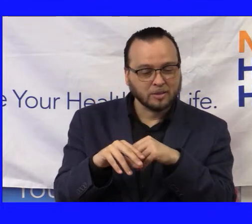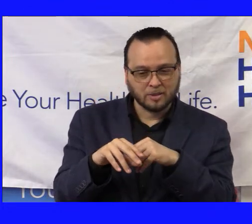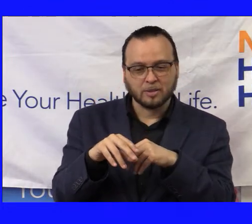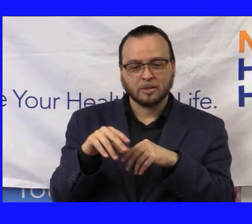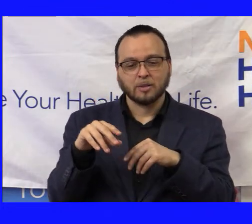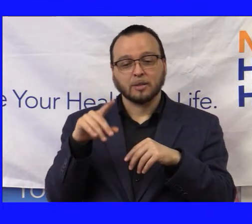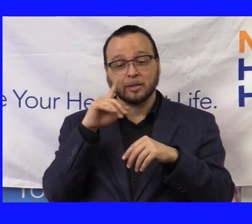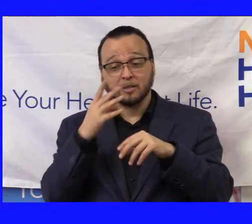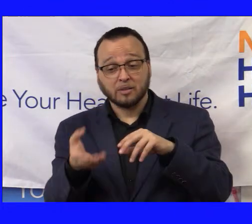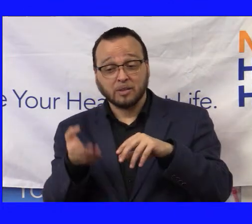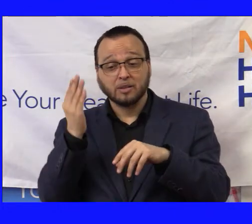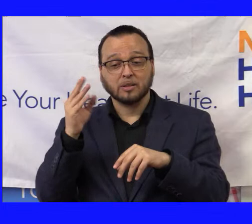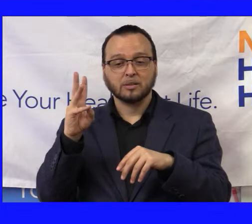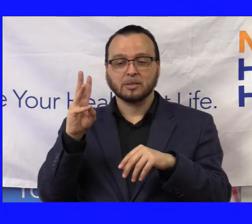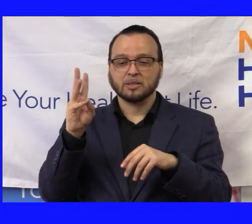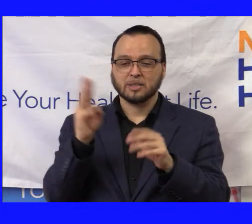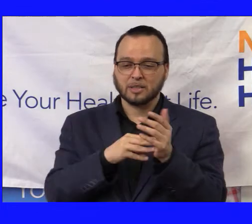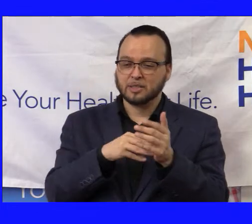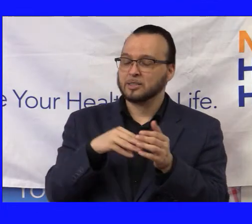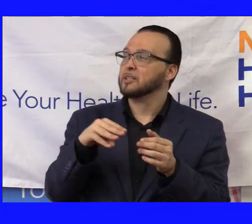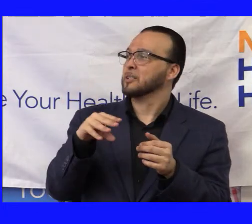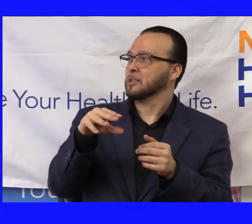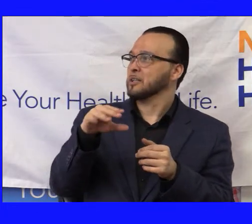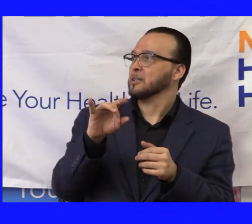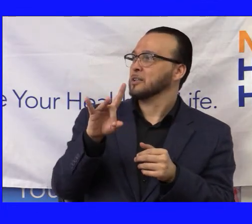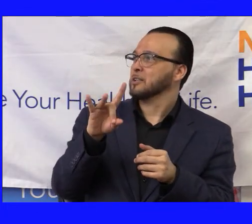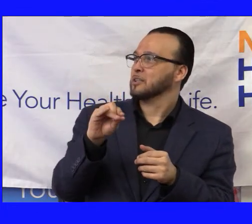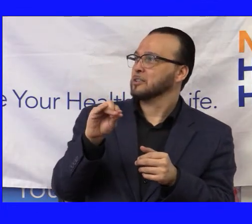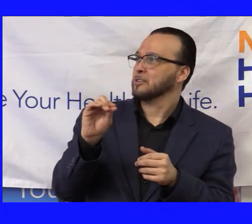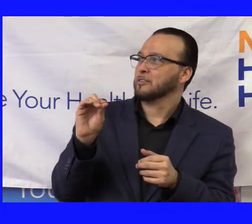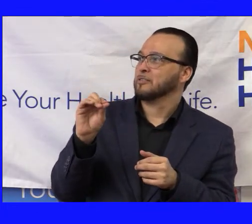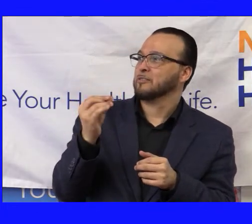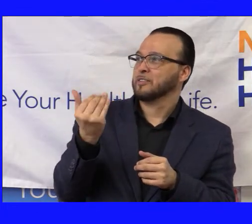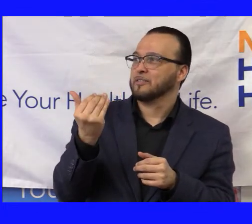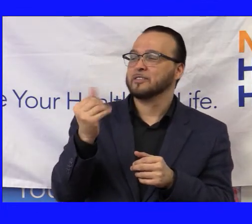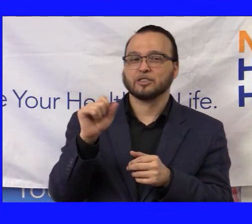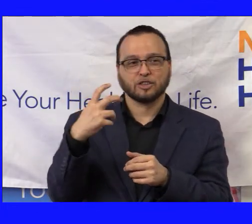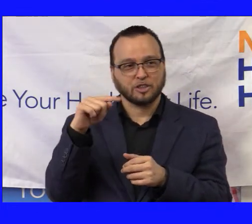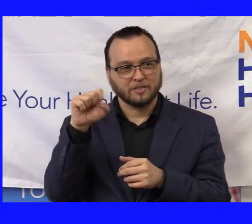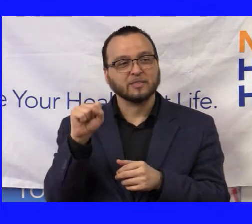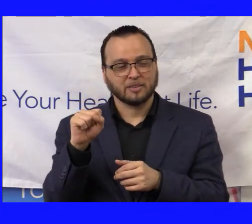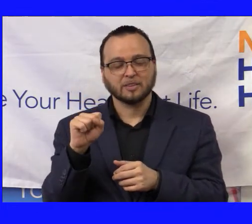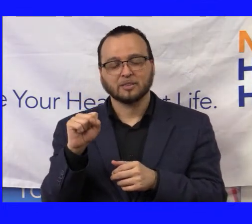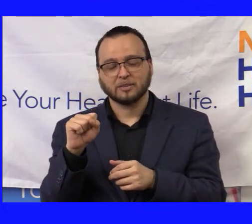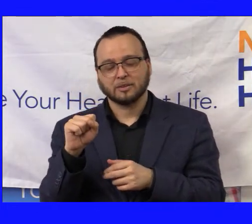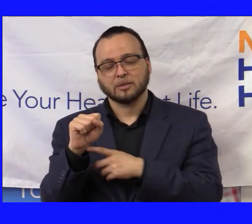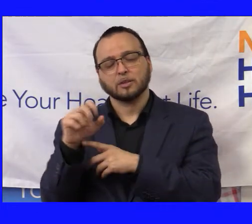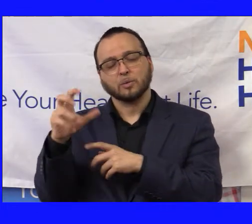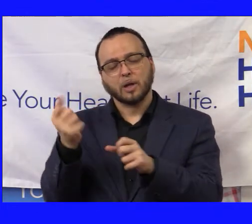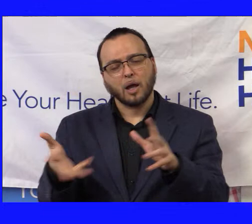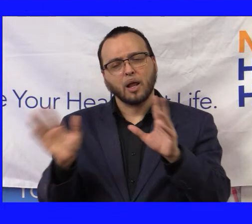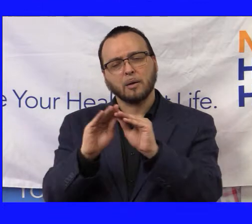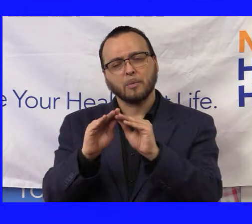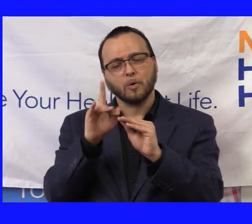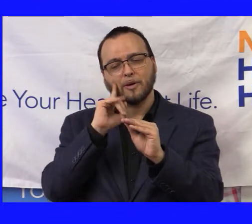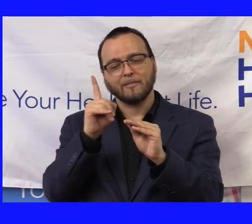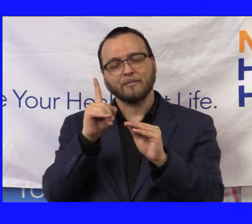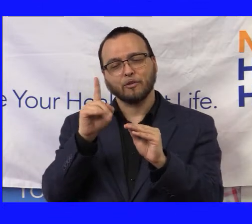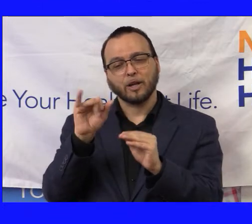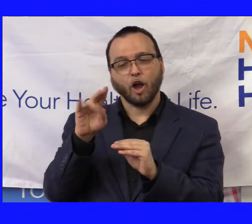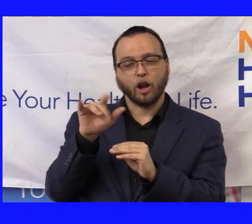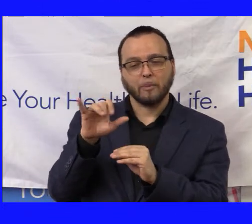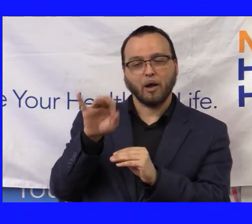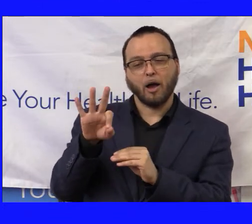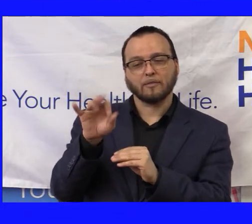would get us 6,815 shifts. So we're getting a lot more canvassing in terms of economies of scale for that larger